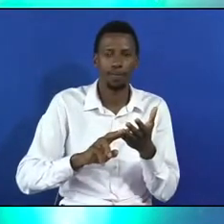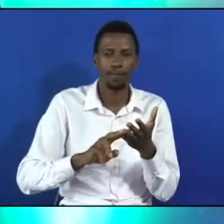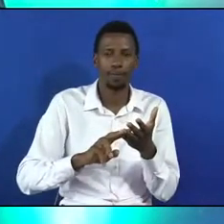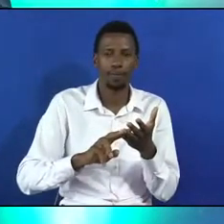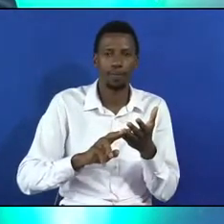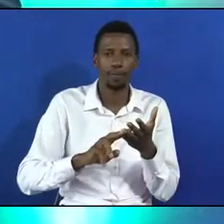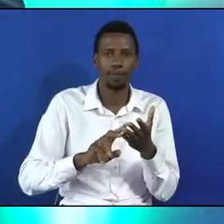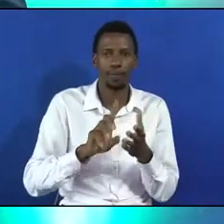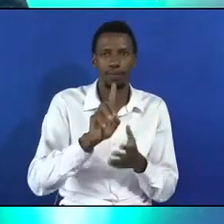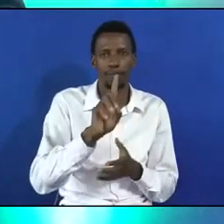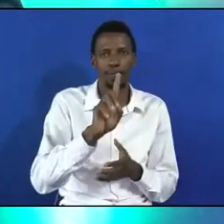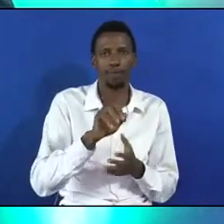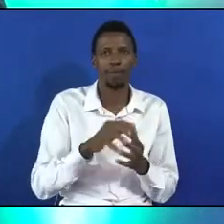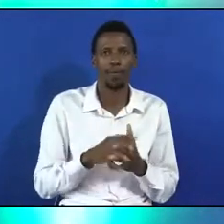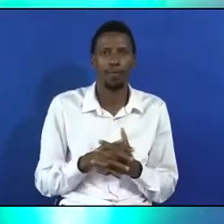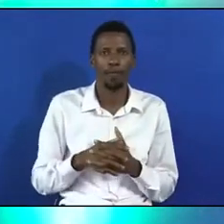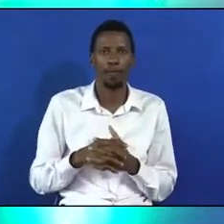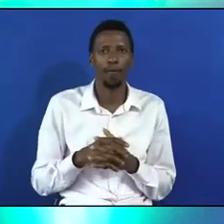number